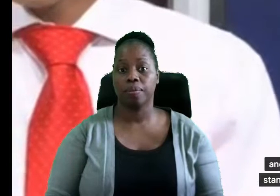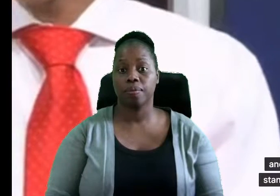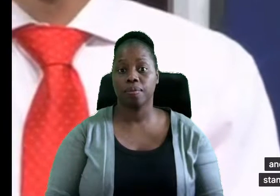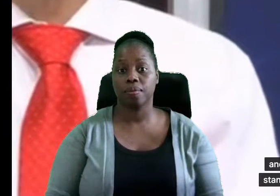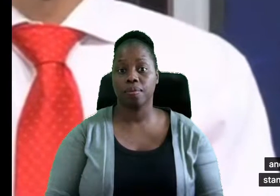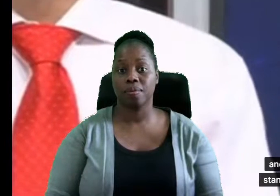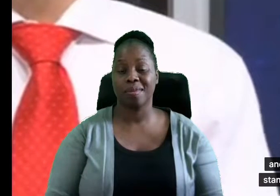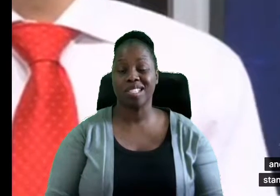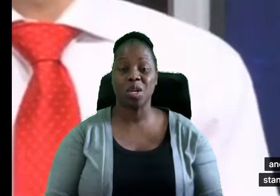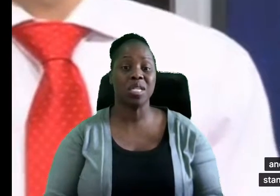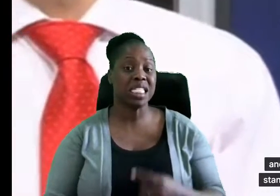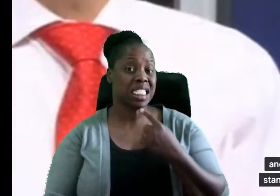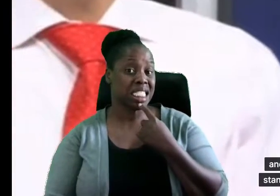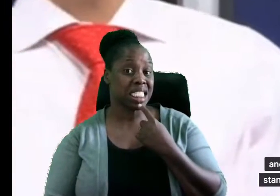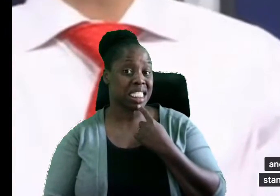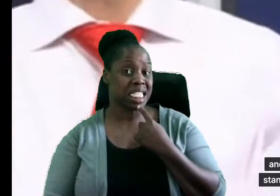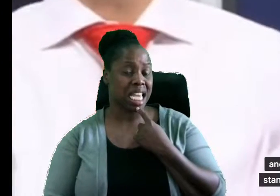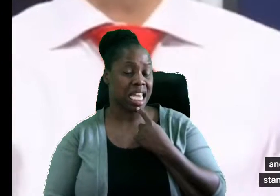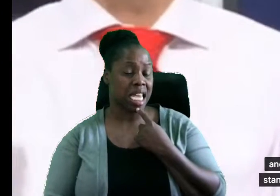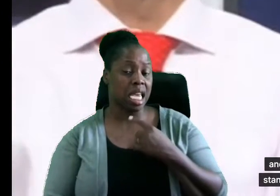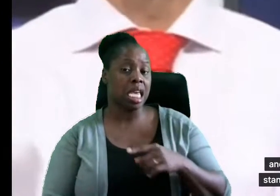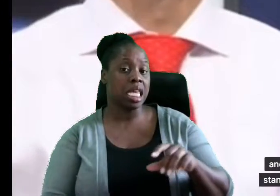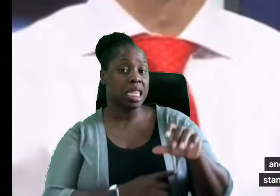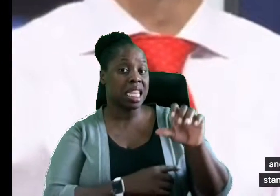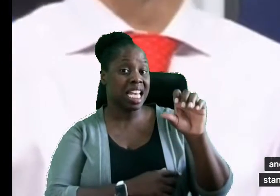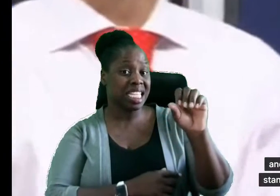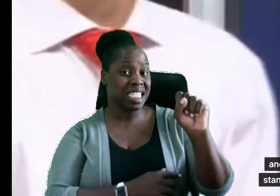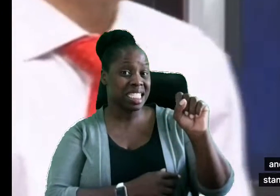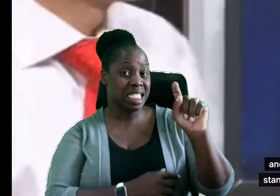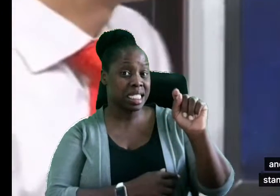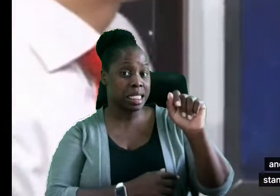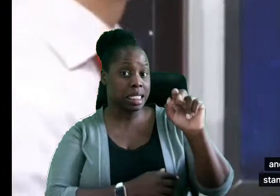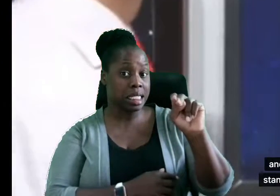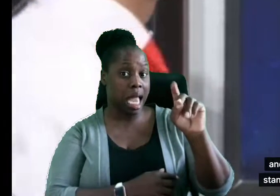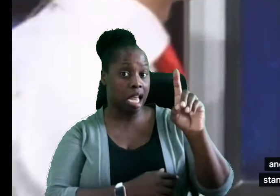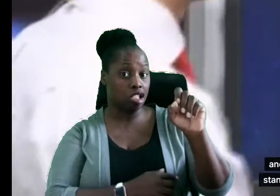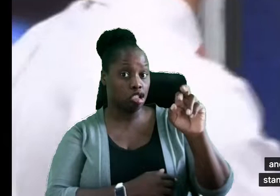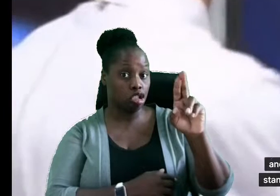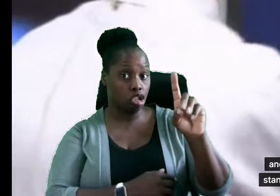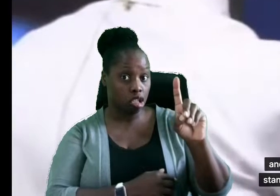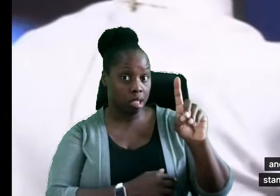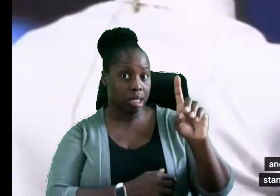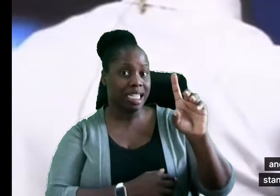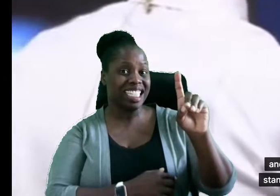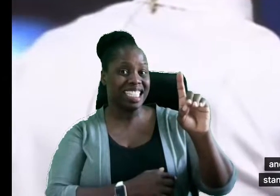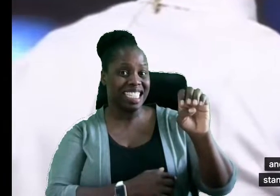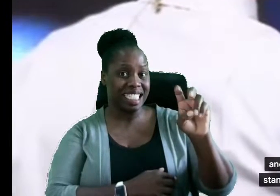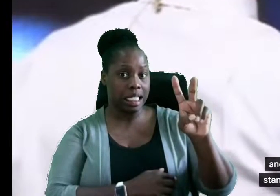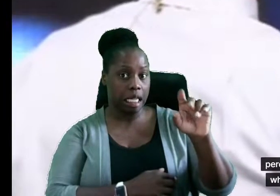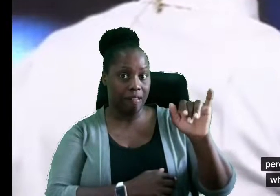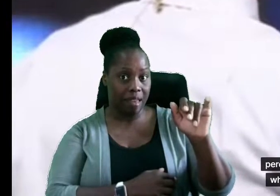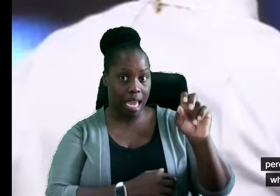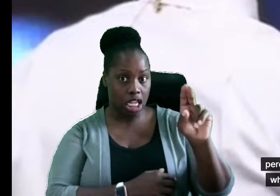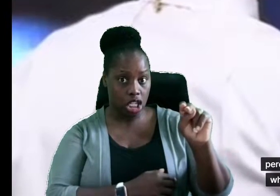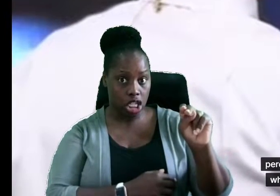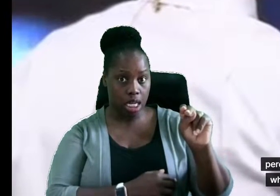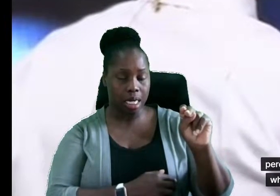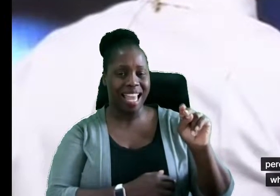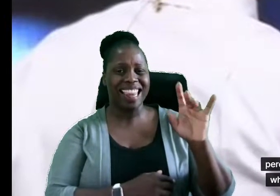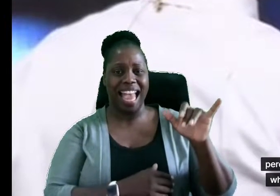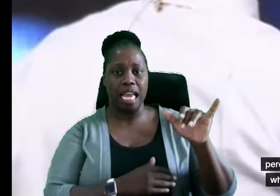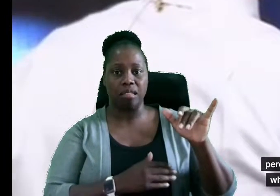And then let's also suppose that the standard deviation was 5 points. So